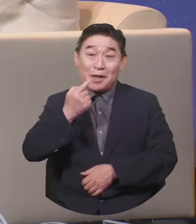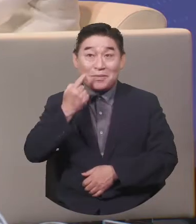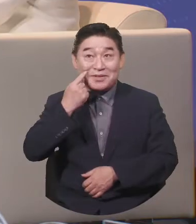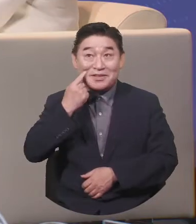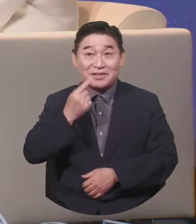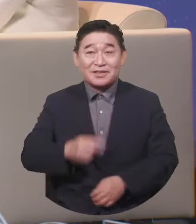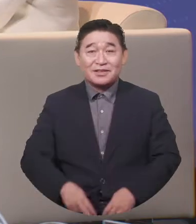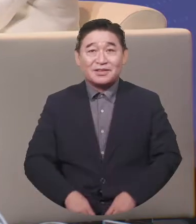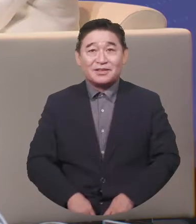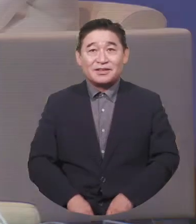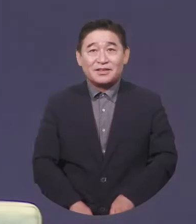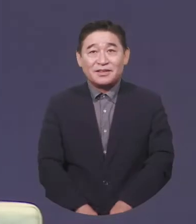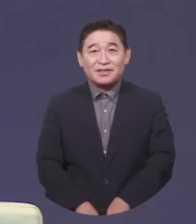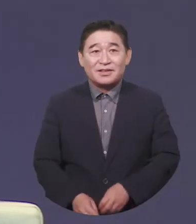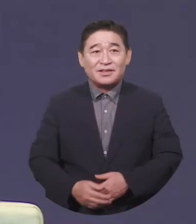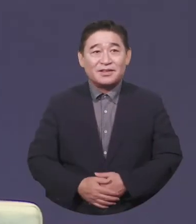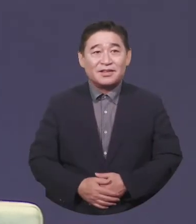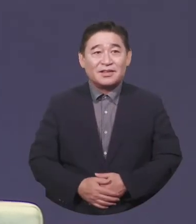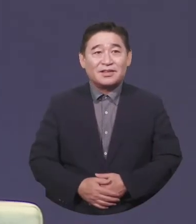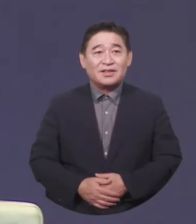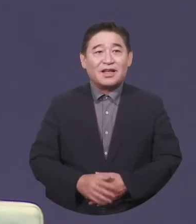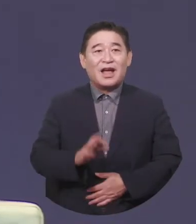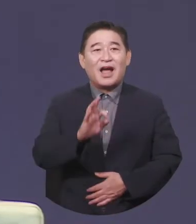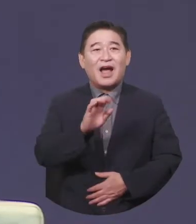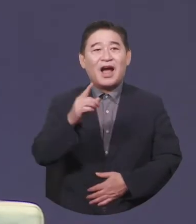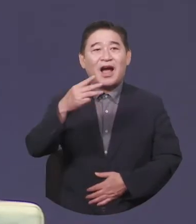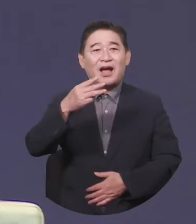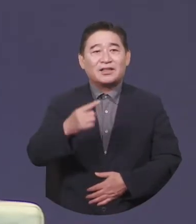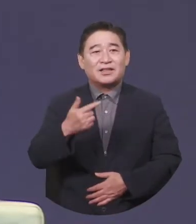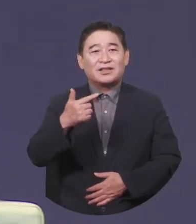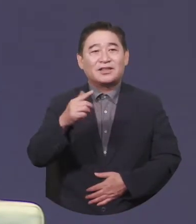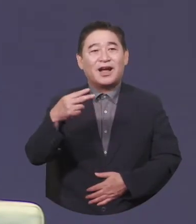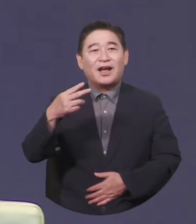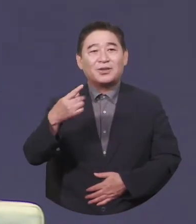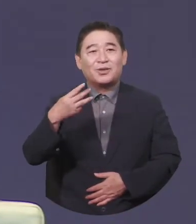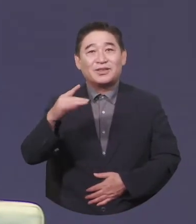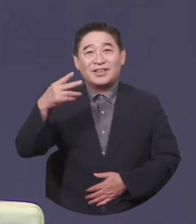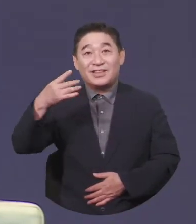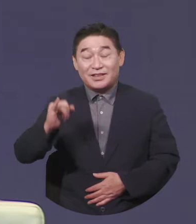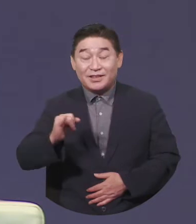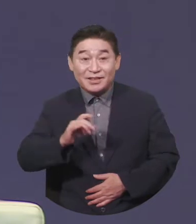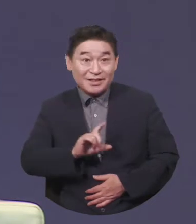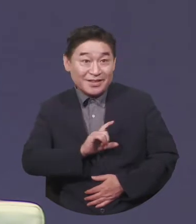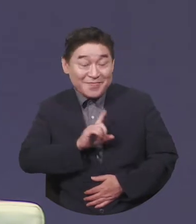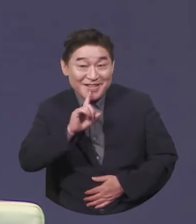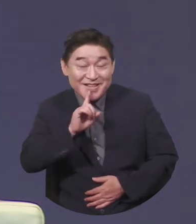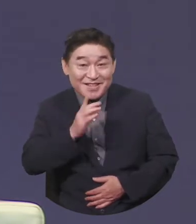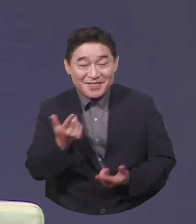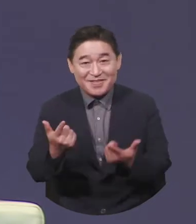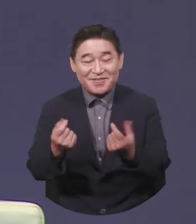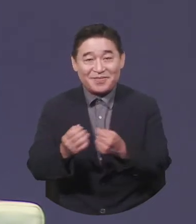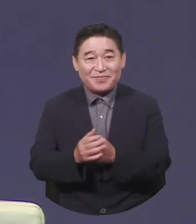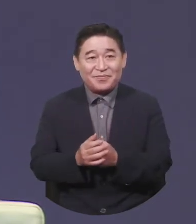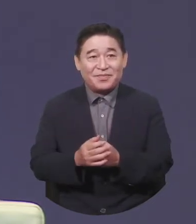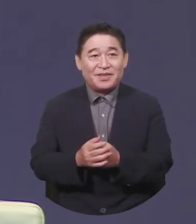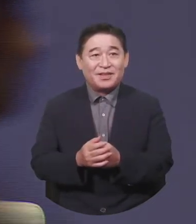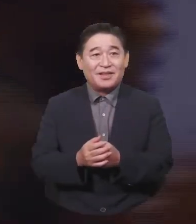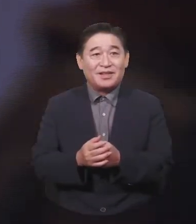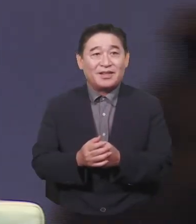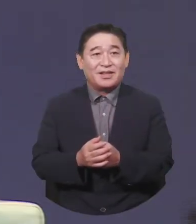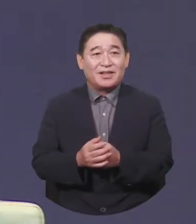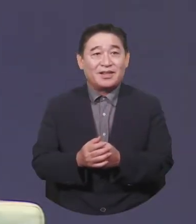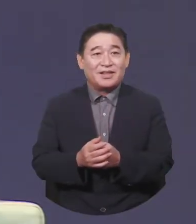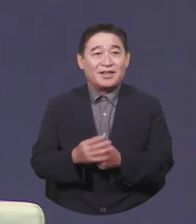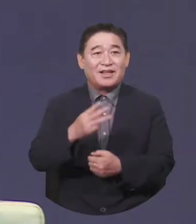Raghaidru Elin Arunadottir. Is it okay? Very good. All right, in short, Raga. So Raga is the director